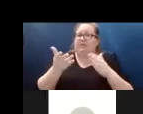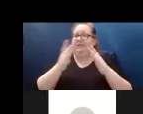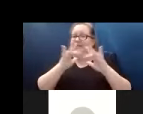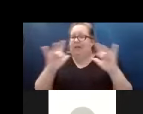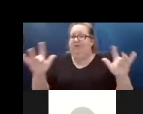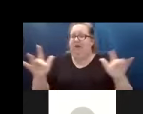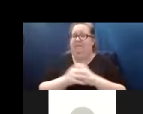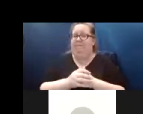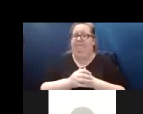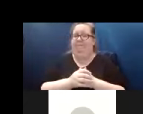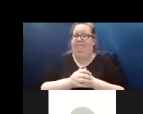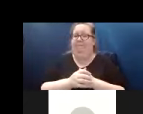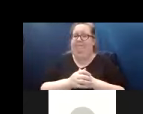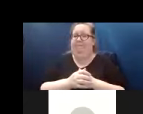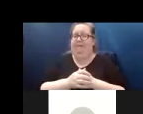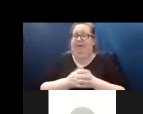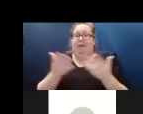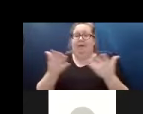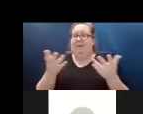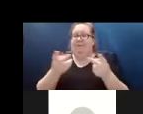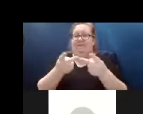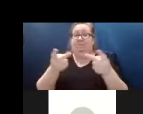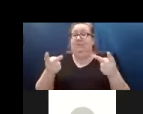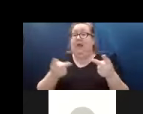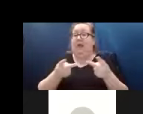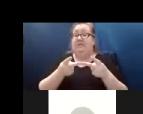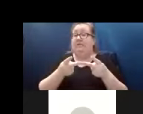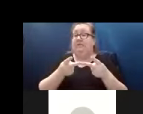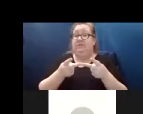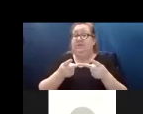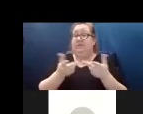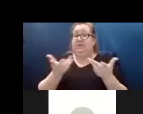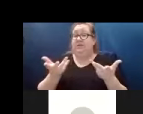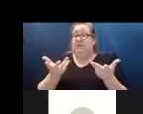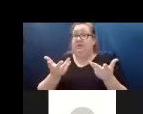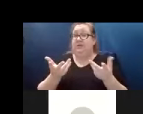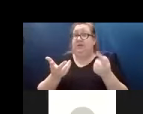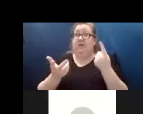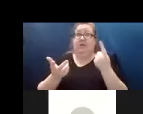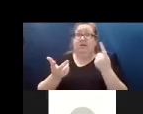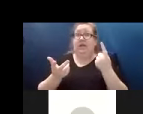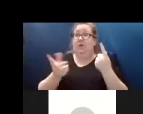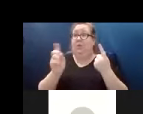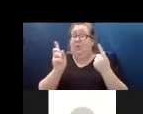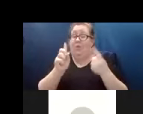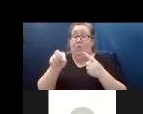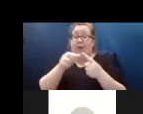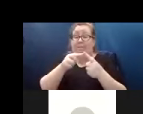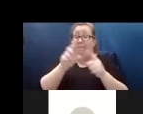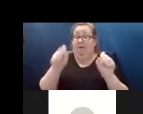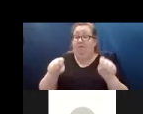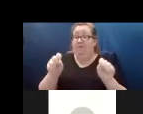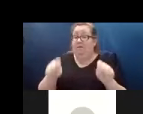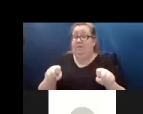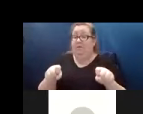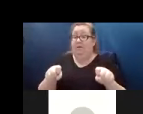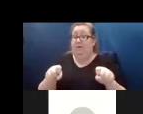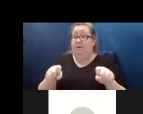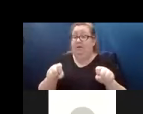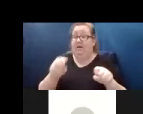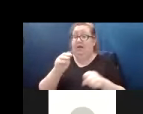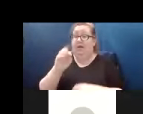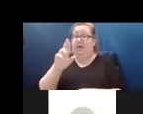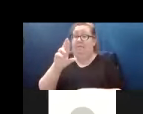even the places of, when it's possible, there might even be like a